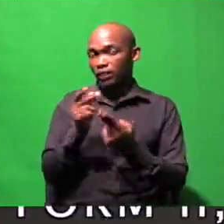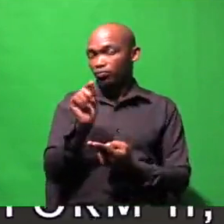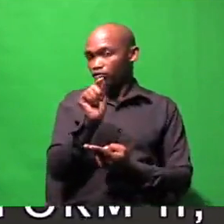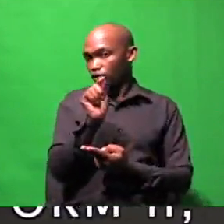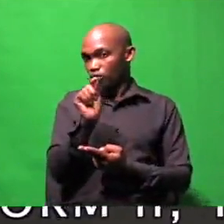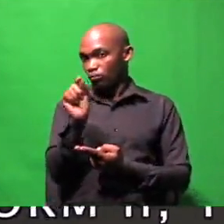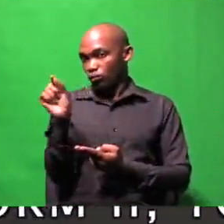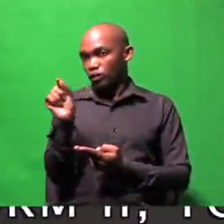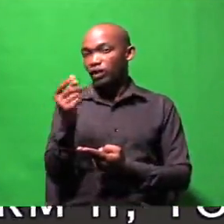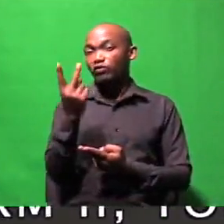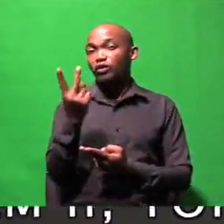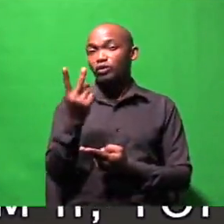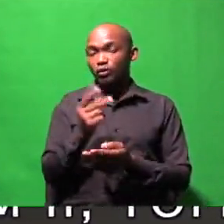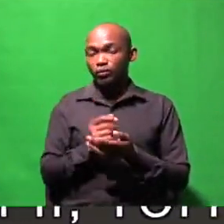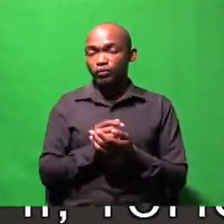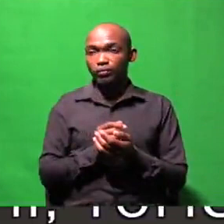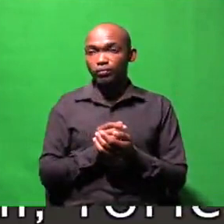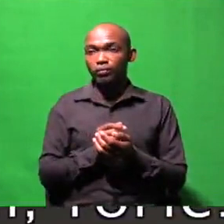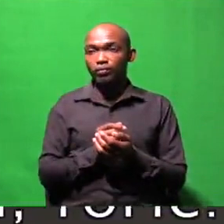postulate. So both